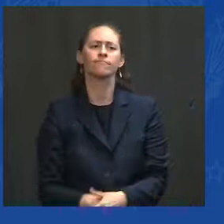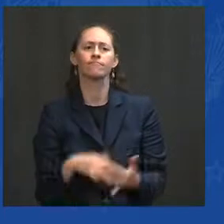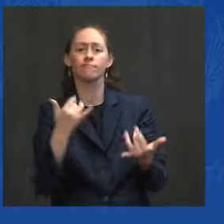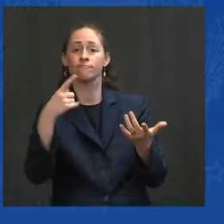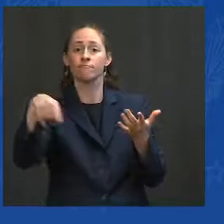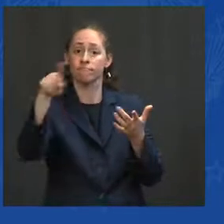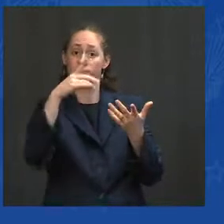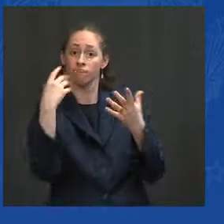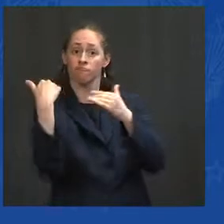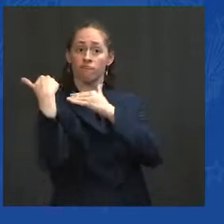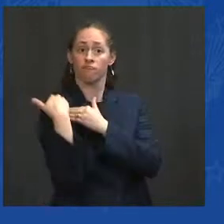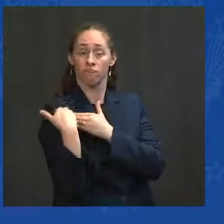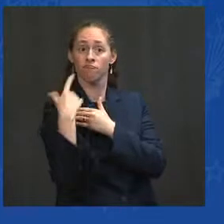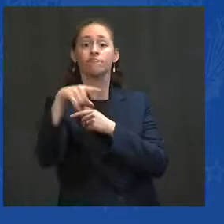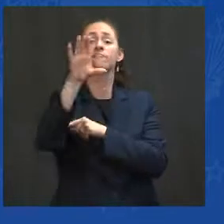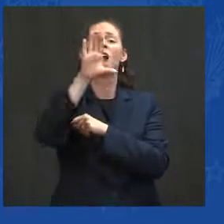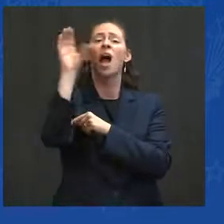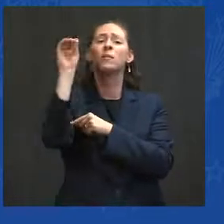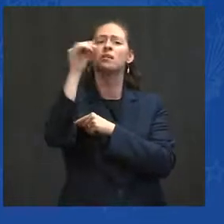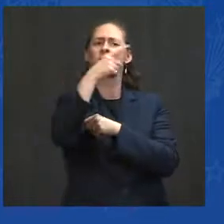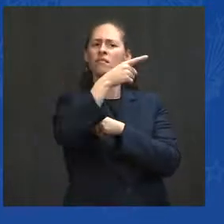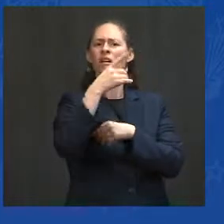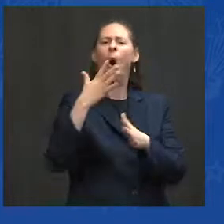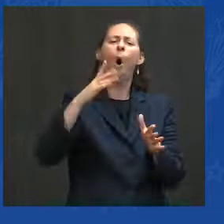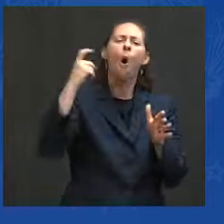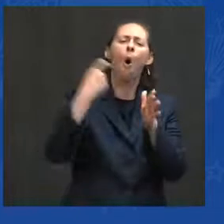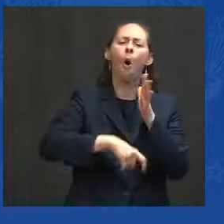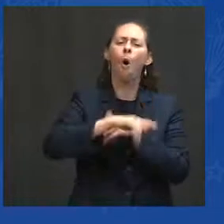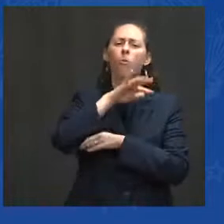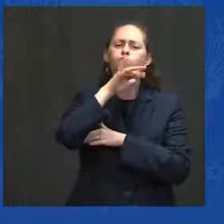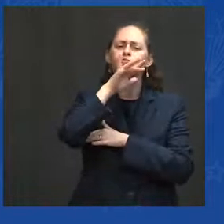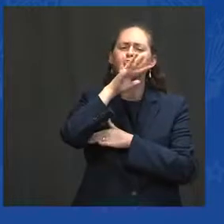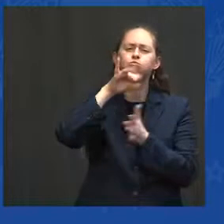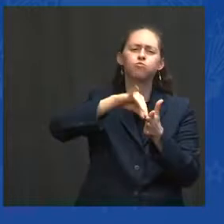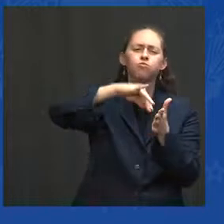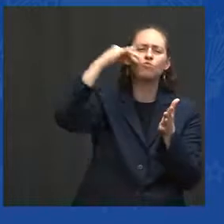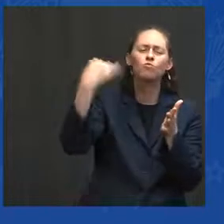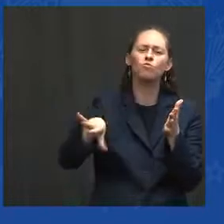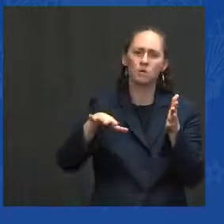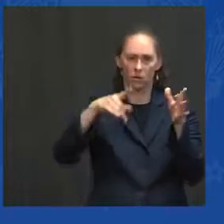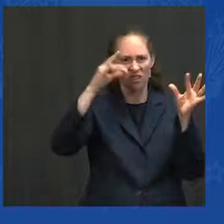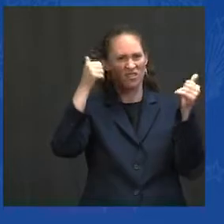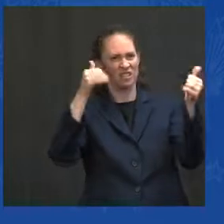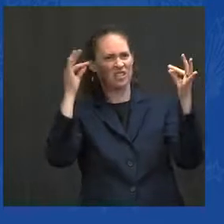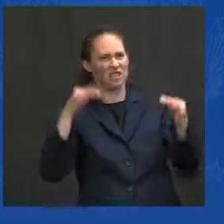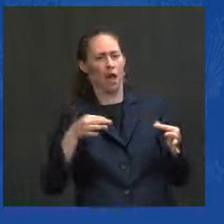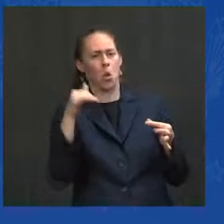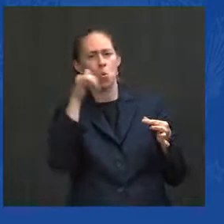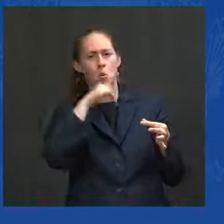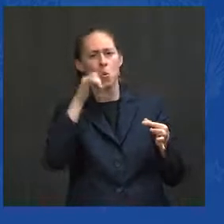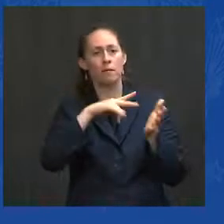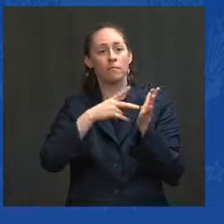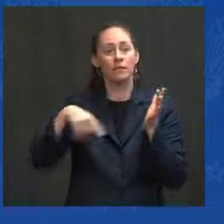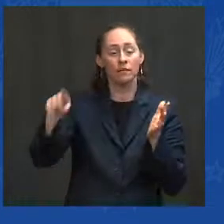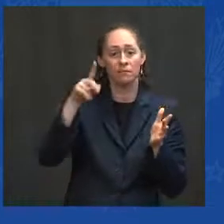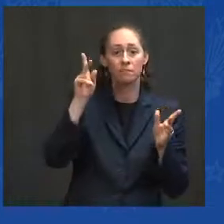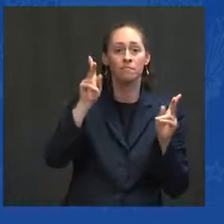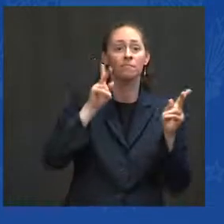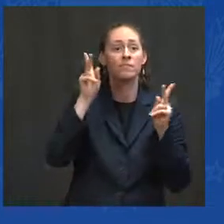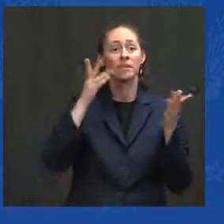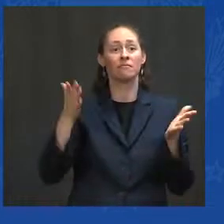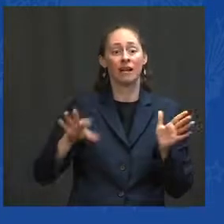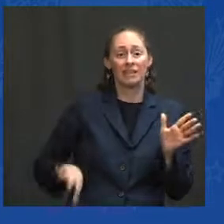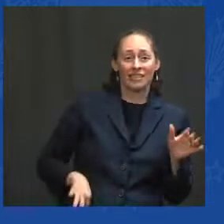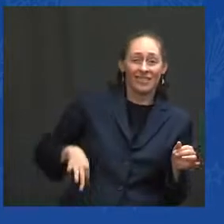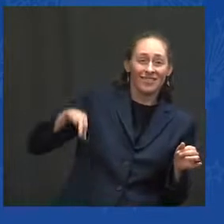want. As a result, Americans pay 2.5 times more for prescription drugs than in any